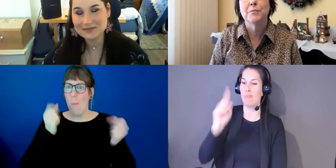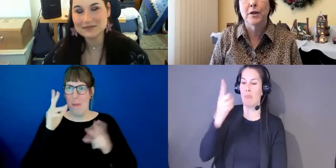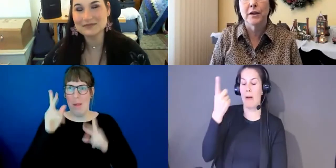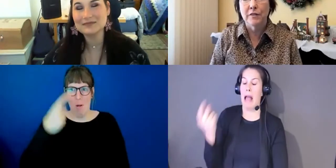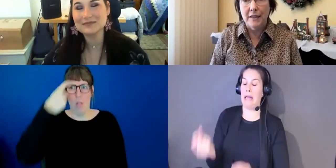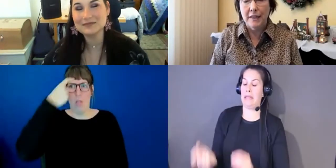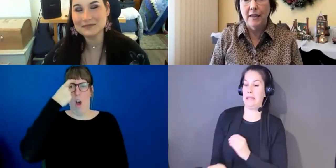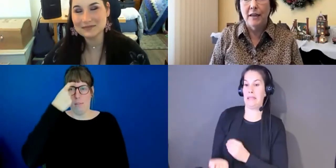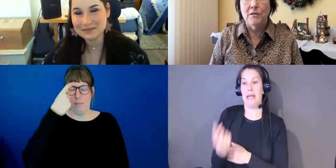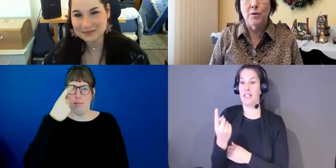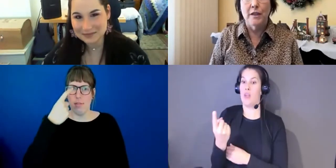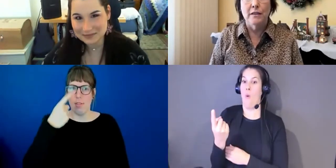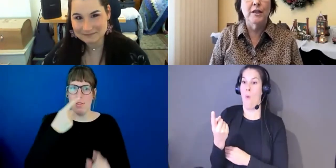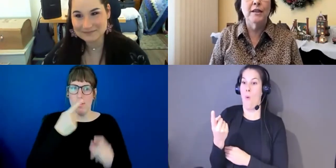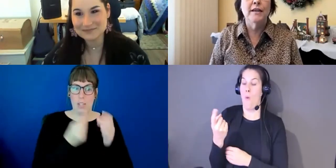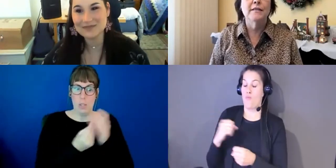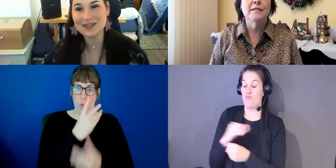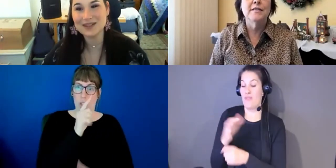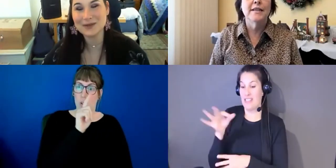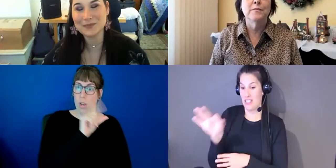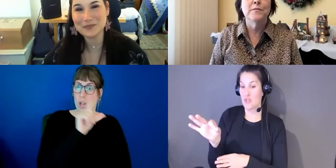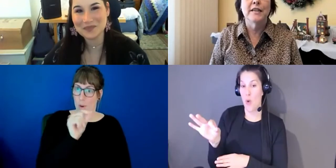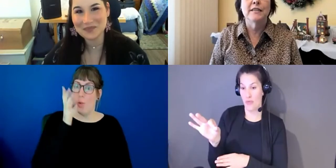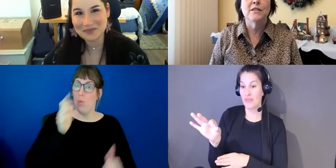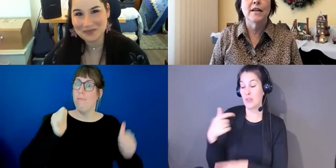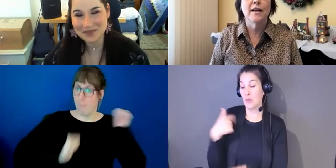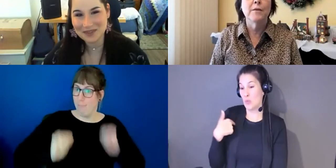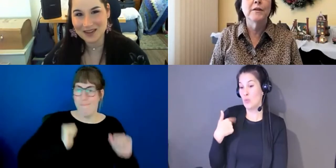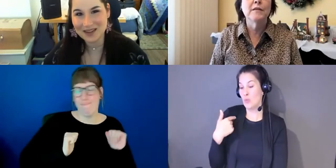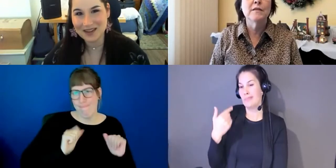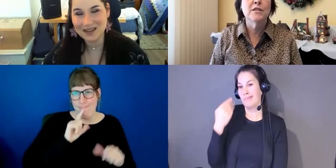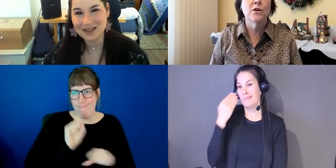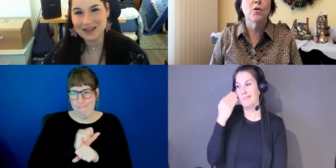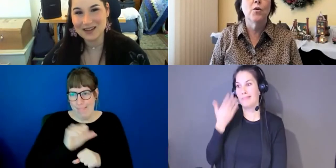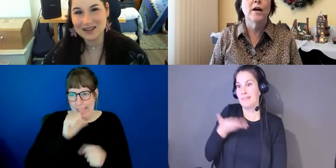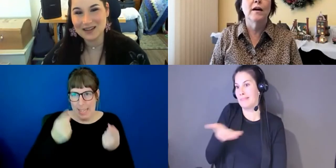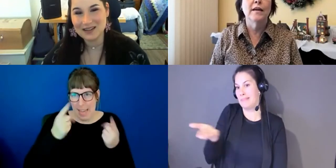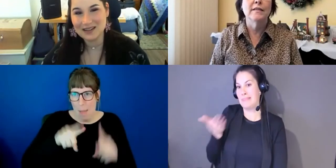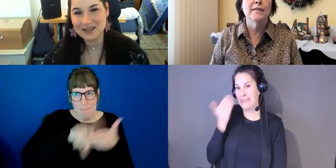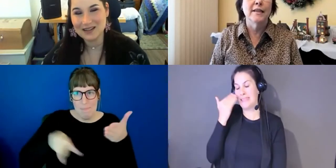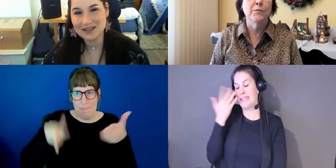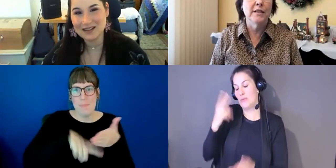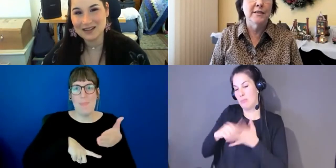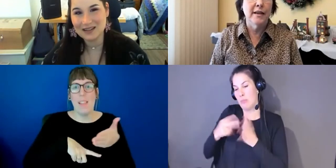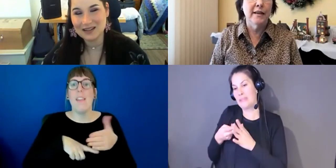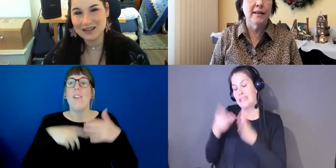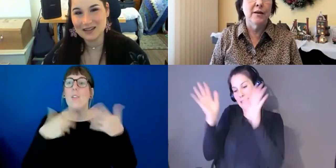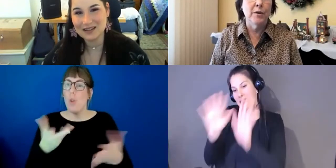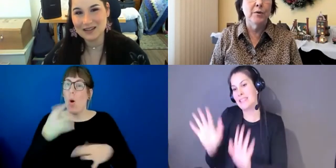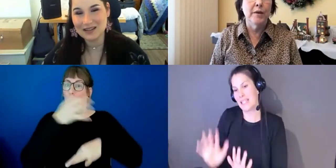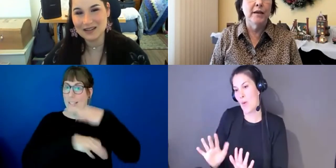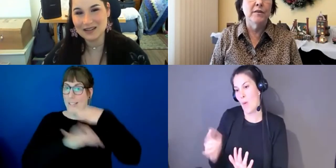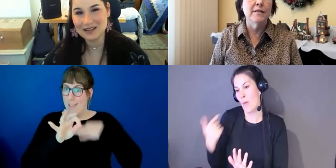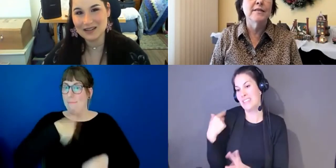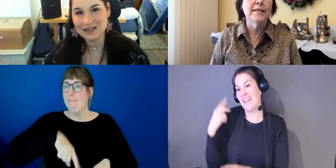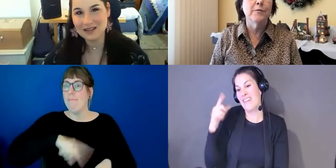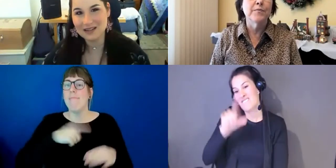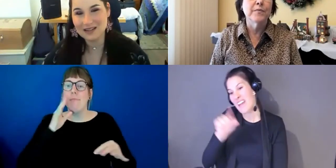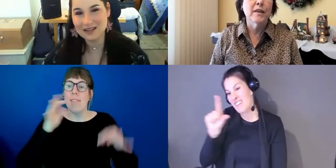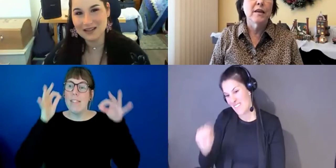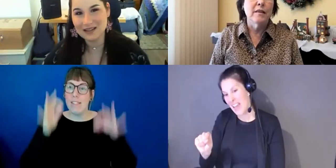in the spring of 2020, and that did not happen. So instead, we decided that we would make